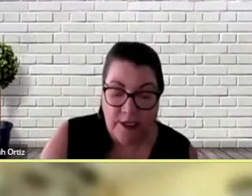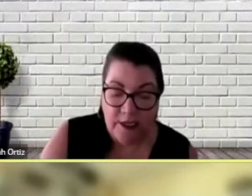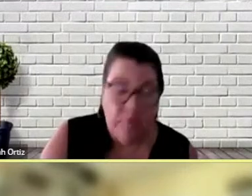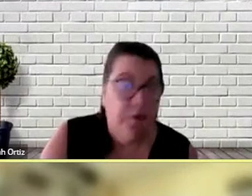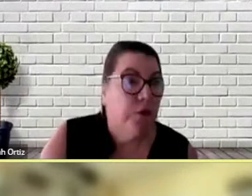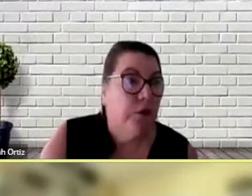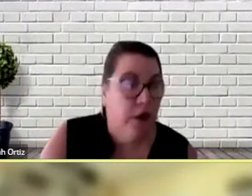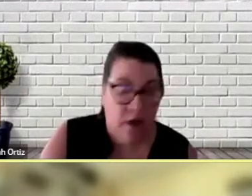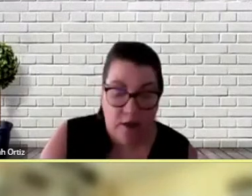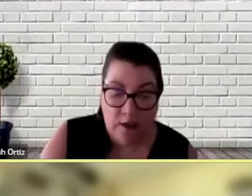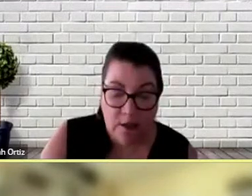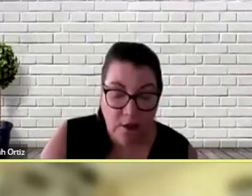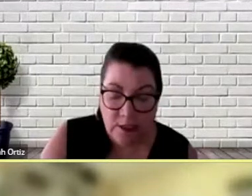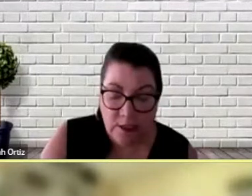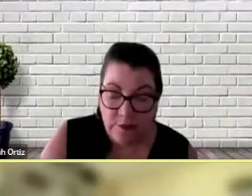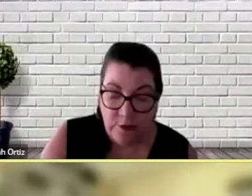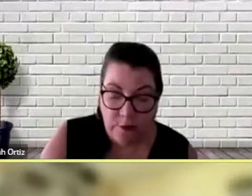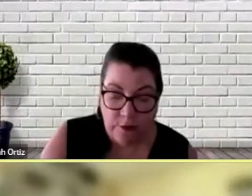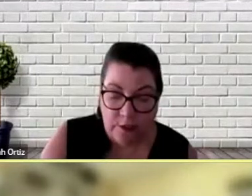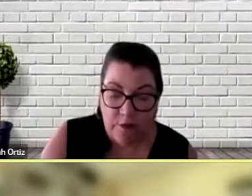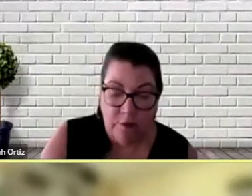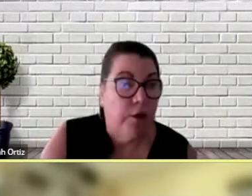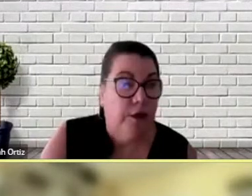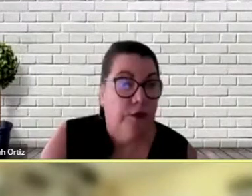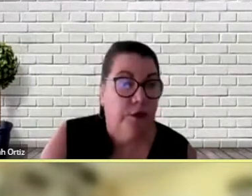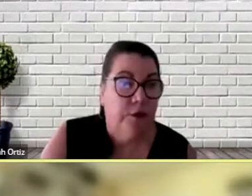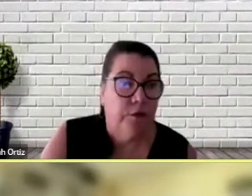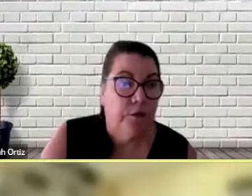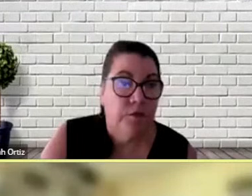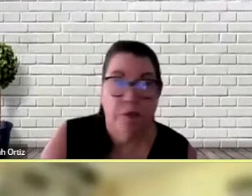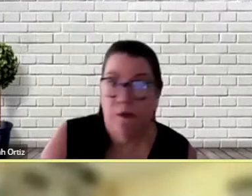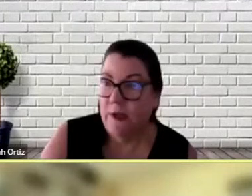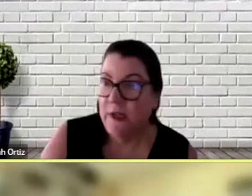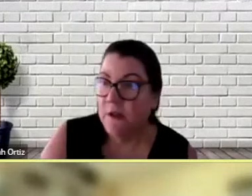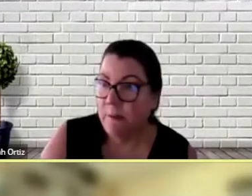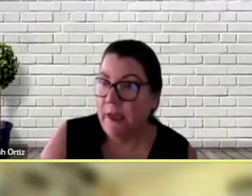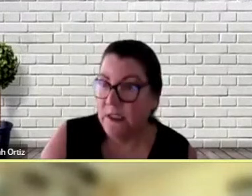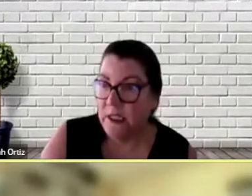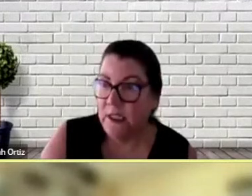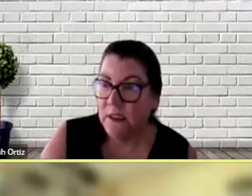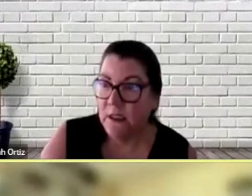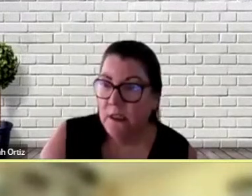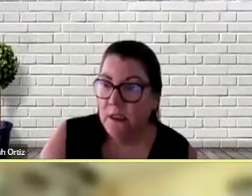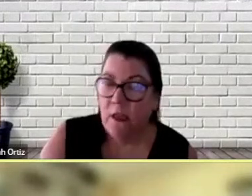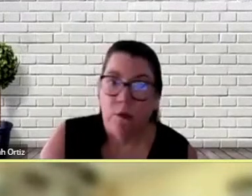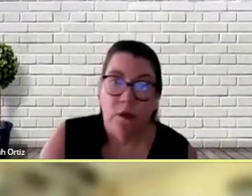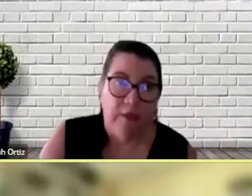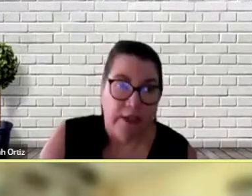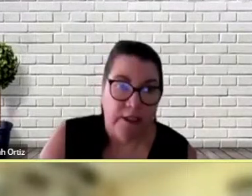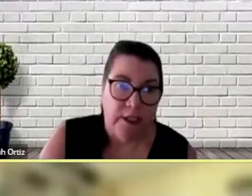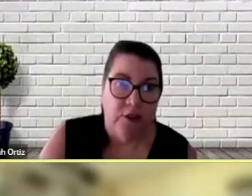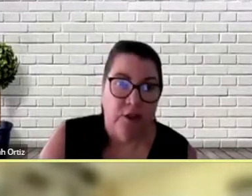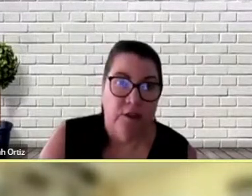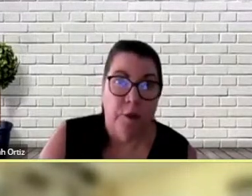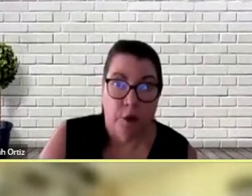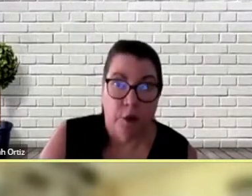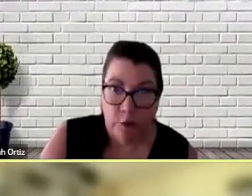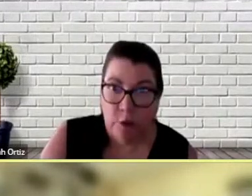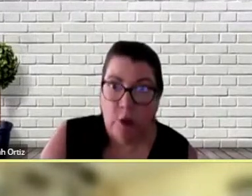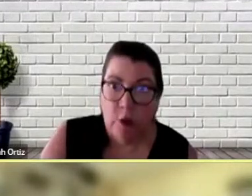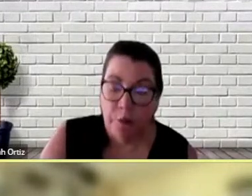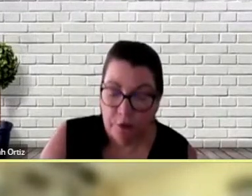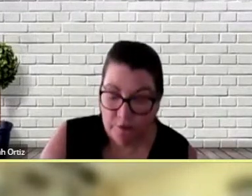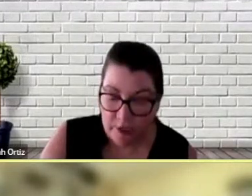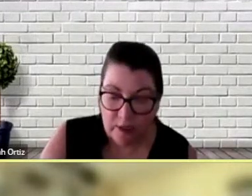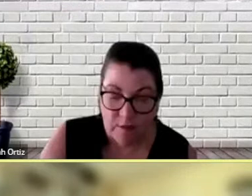important. State and federal law clearly gives authority for employers to provide a mandate, not only vaccinations, but